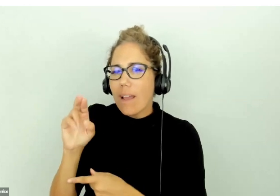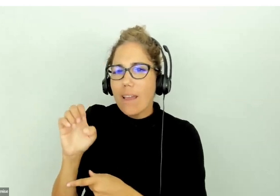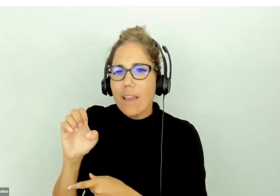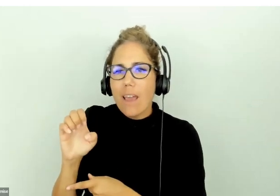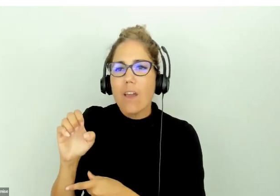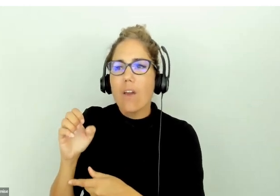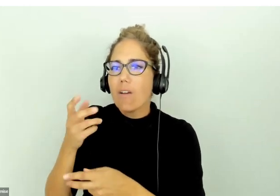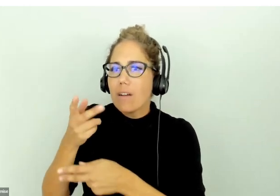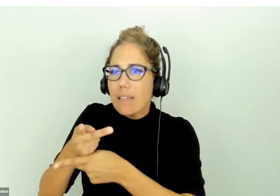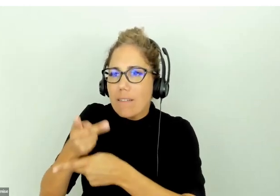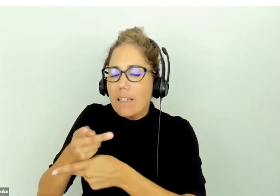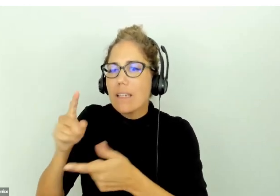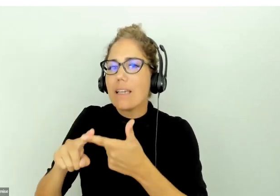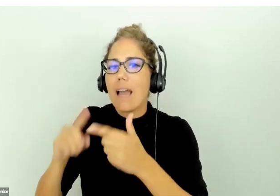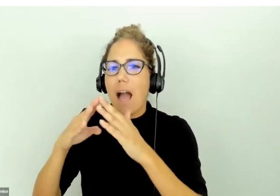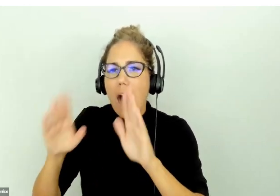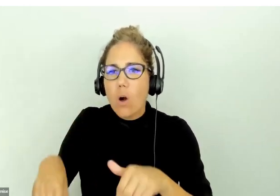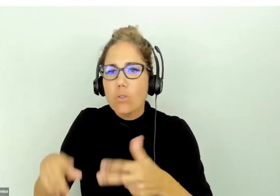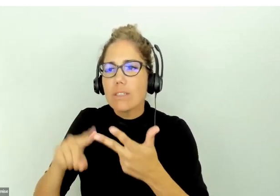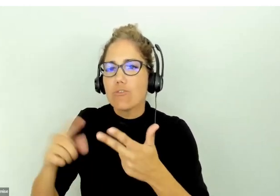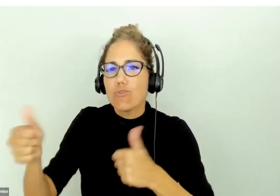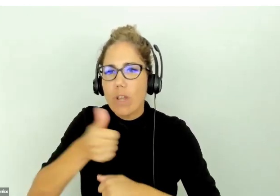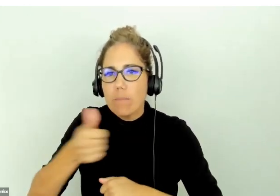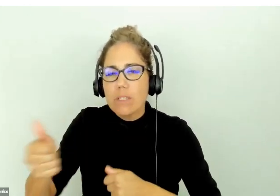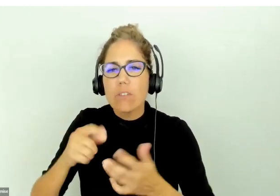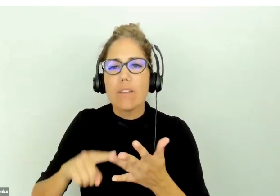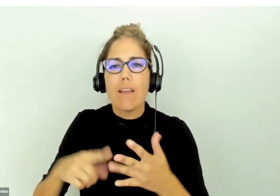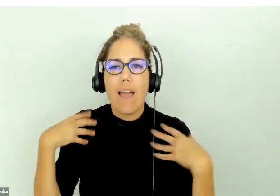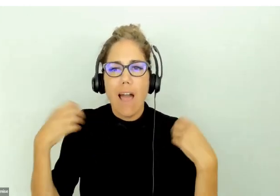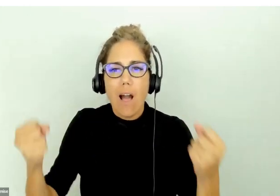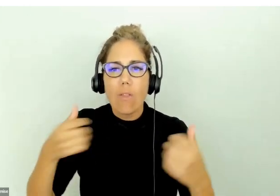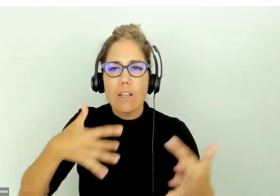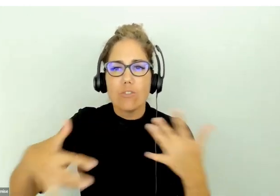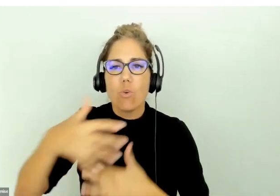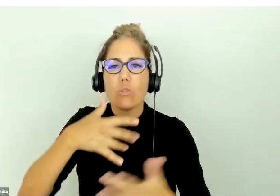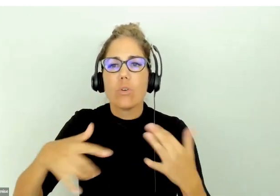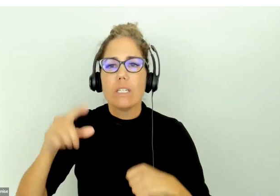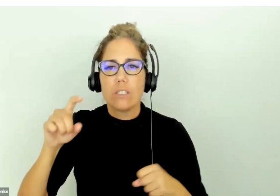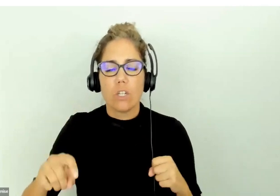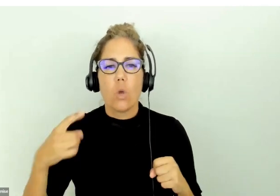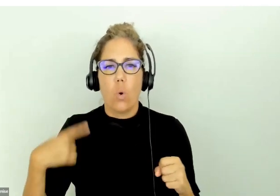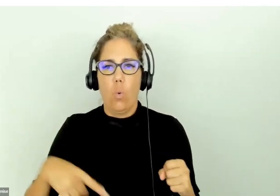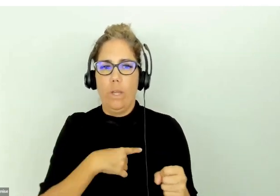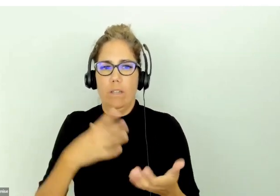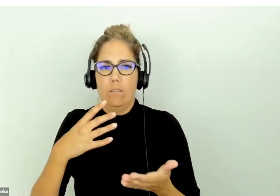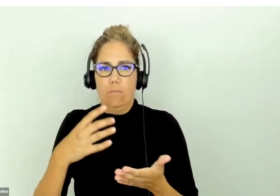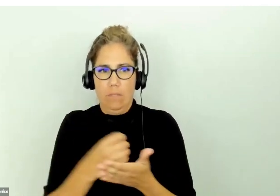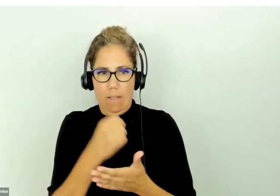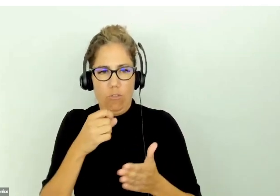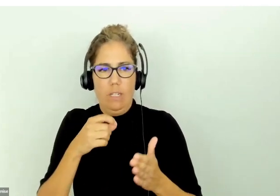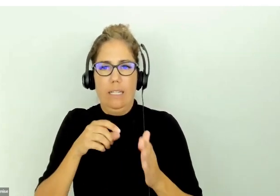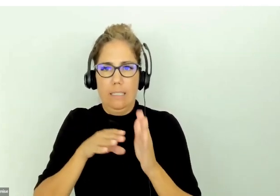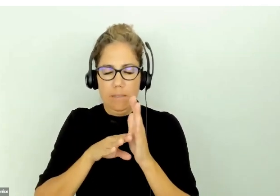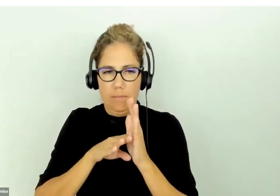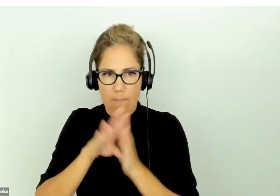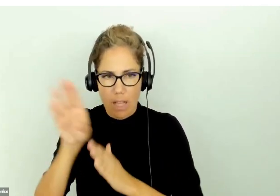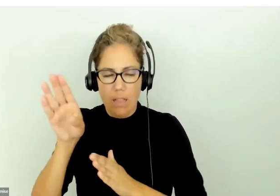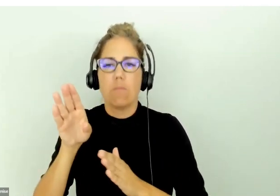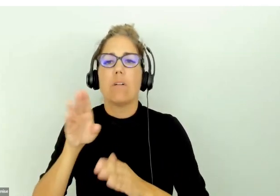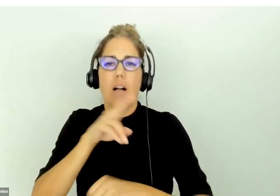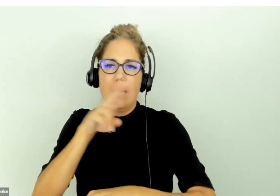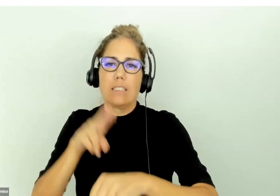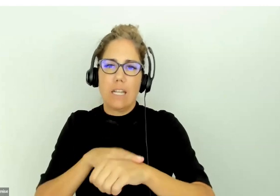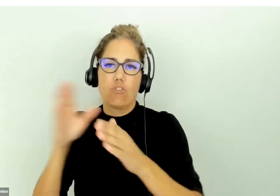housing, transportation, and addressing health-related social needs, which we need to leverage in developing a national plan on